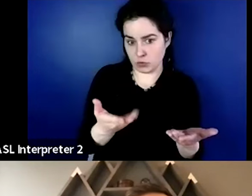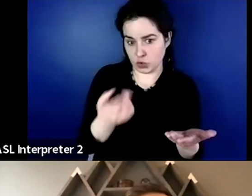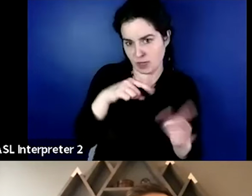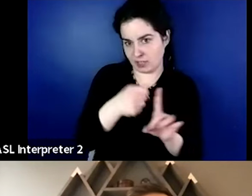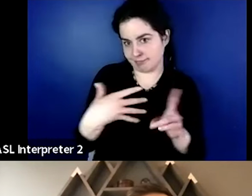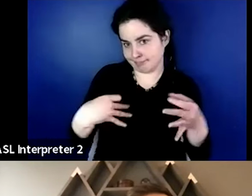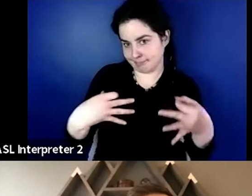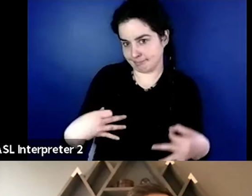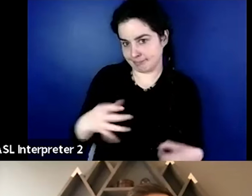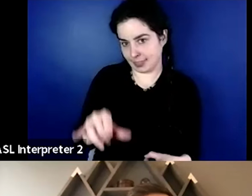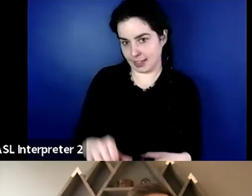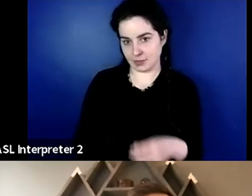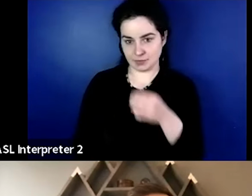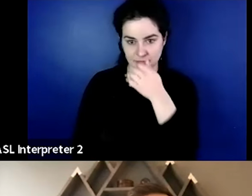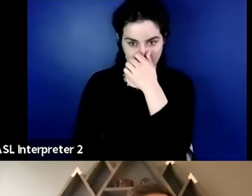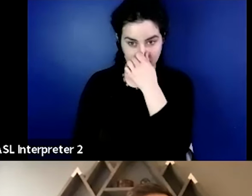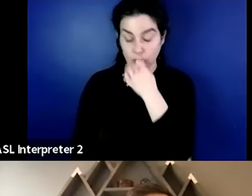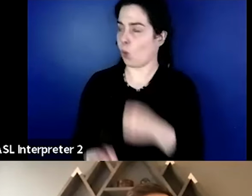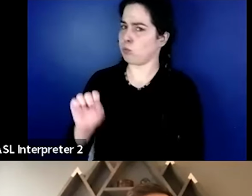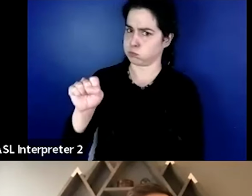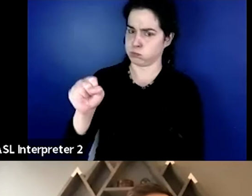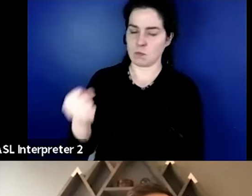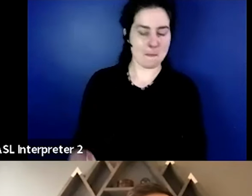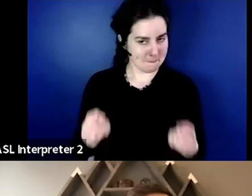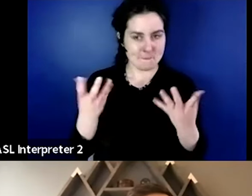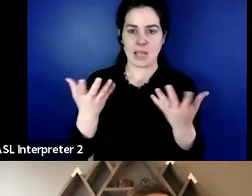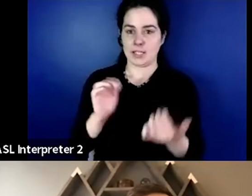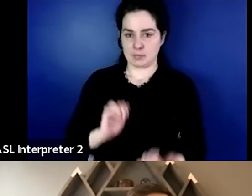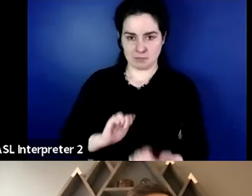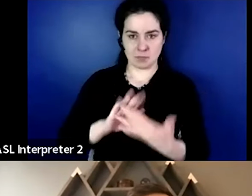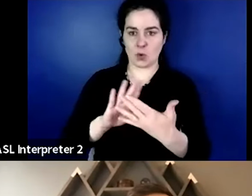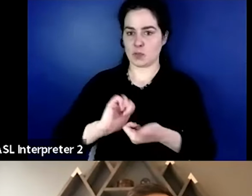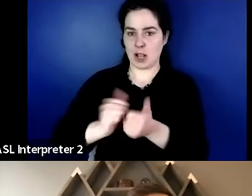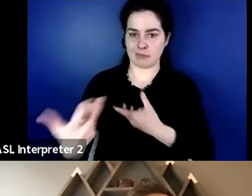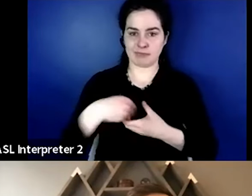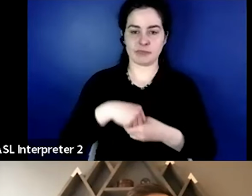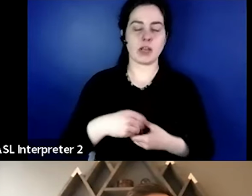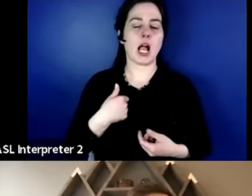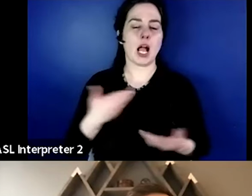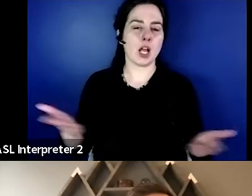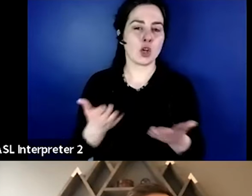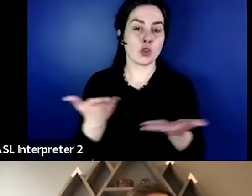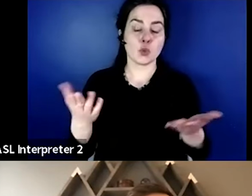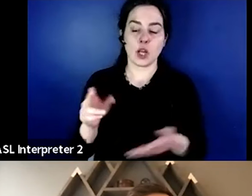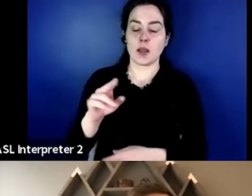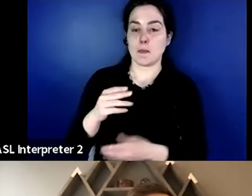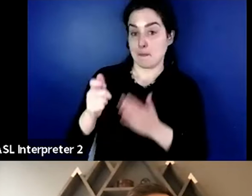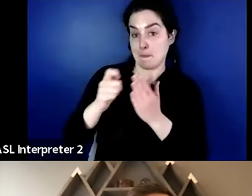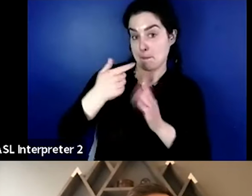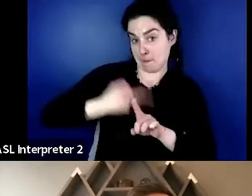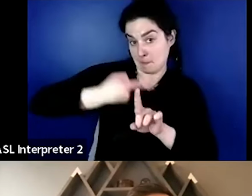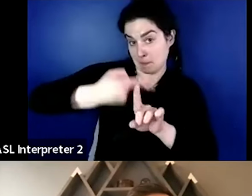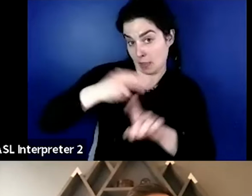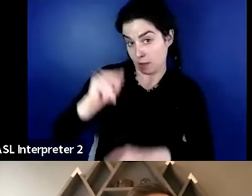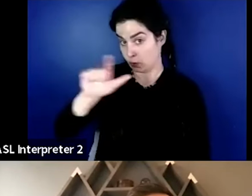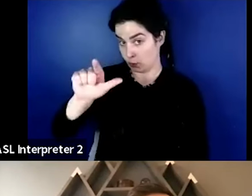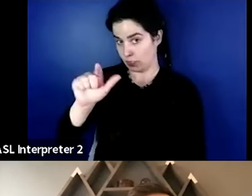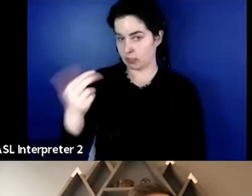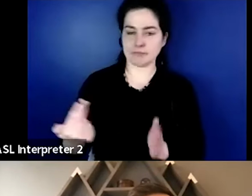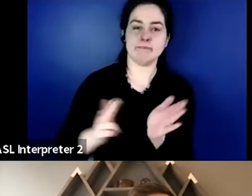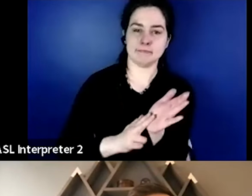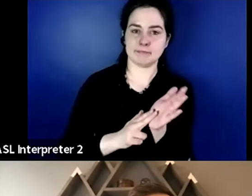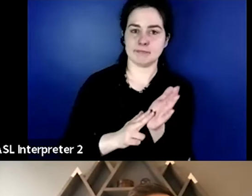bit? Yeah, there's lots of ways. I really encourage people to sign up to our monthly newsletter, which always has opportunities for people to partner, to people